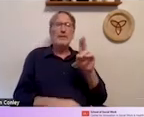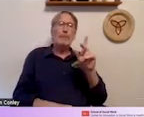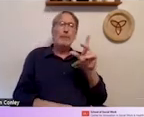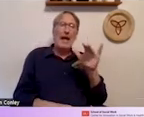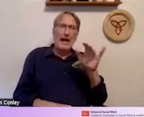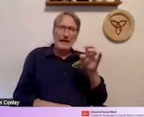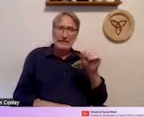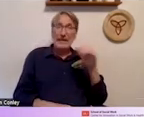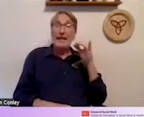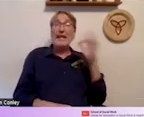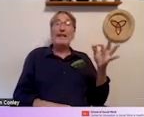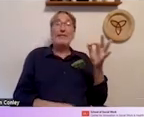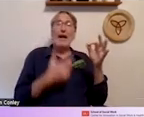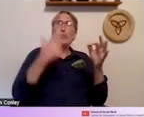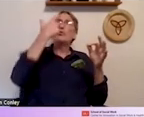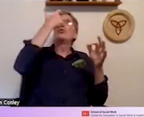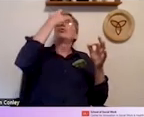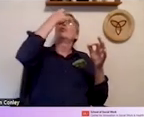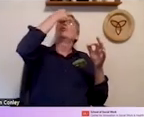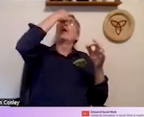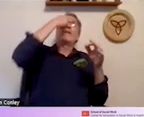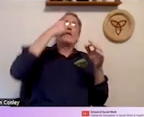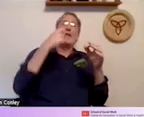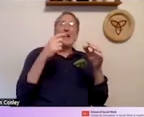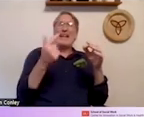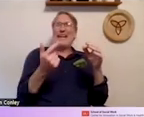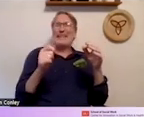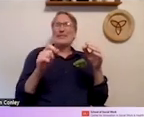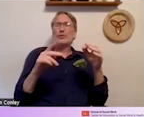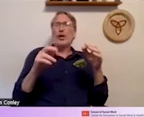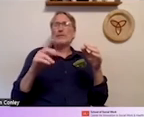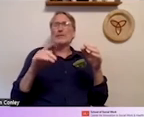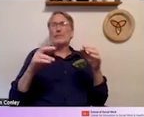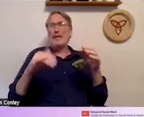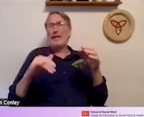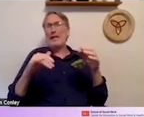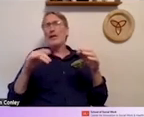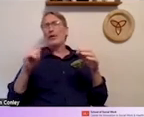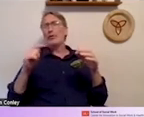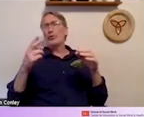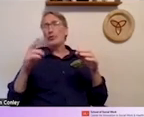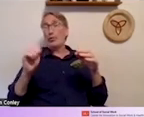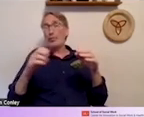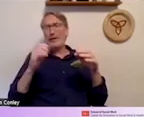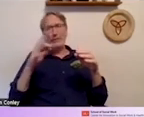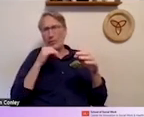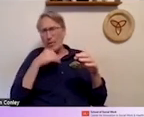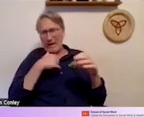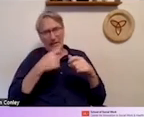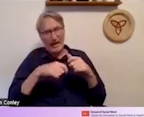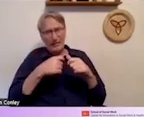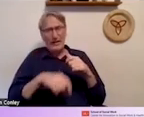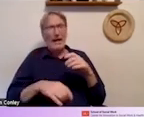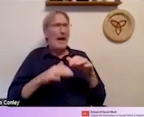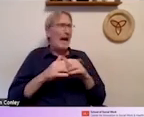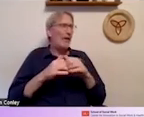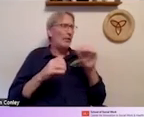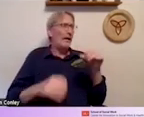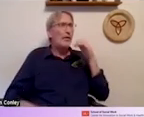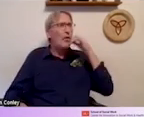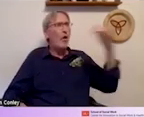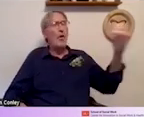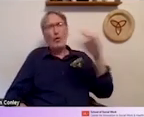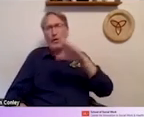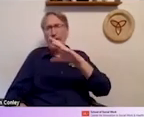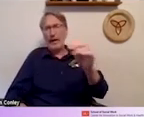with a gastrostomy tube. So thinking about, how you can notify your local companies,